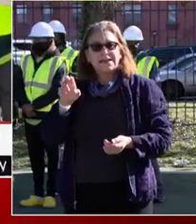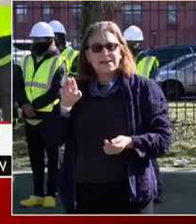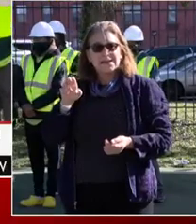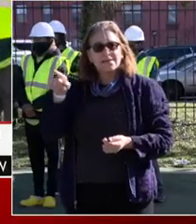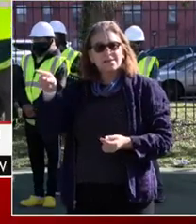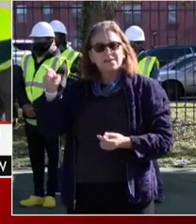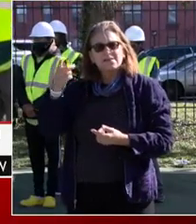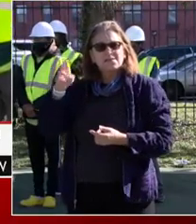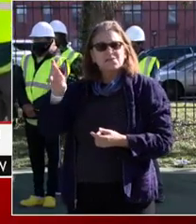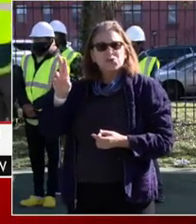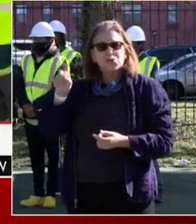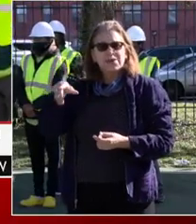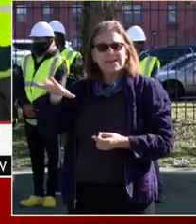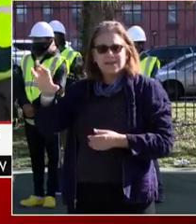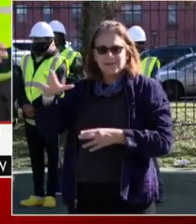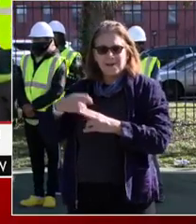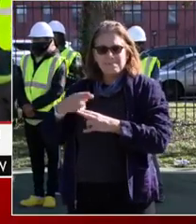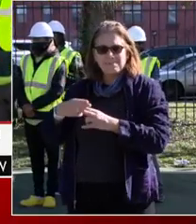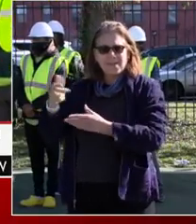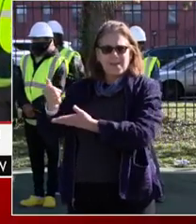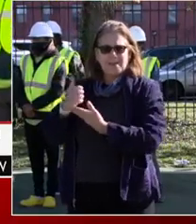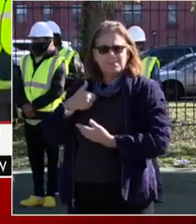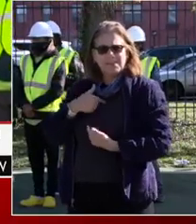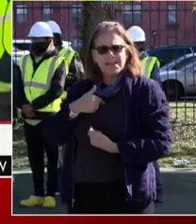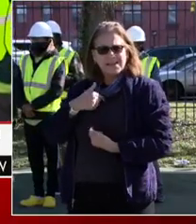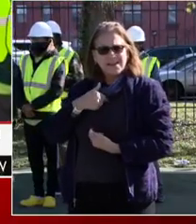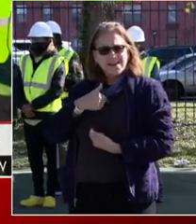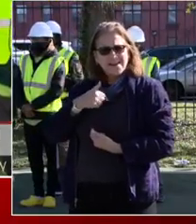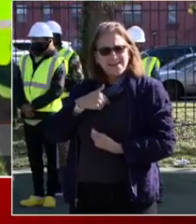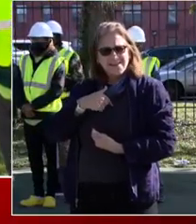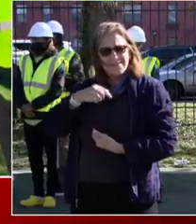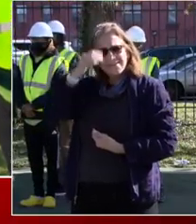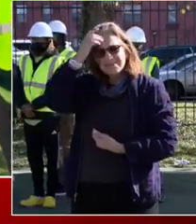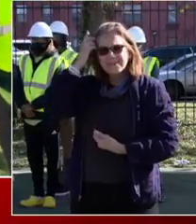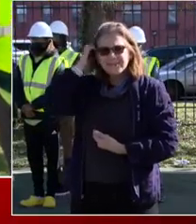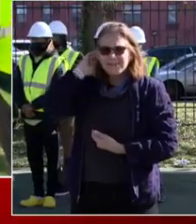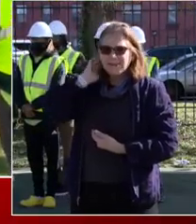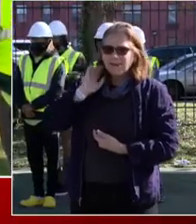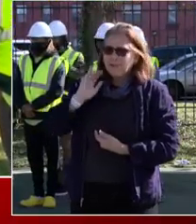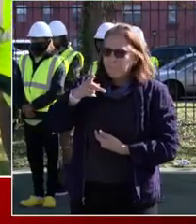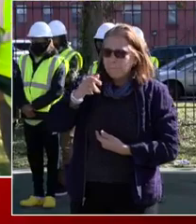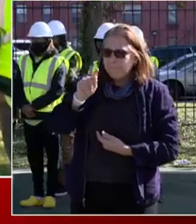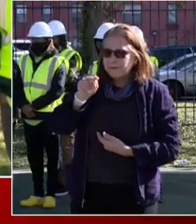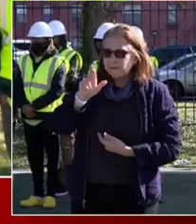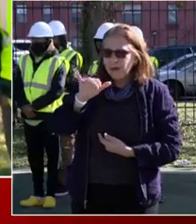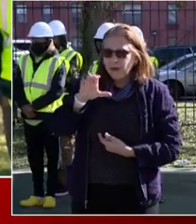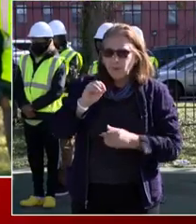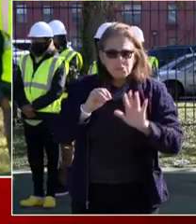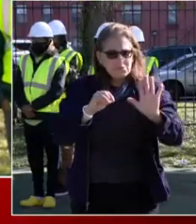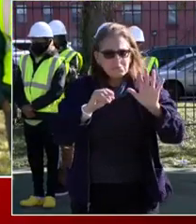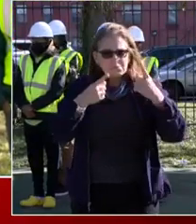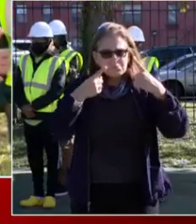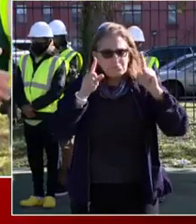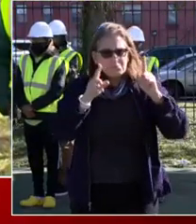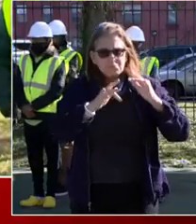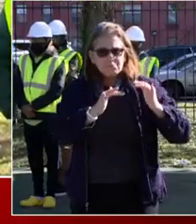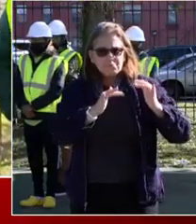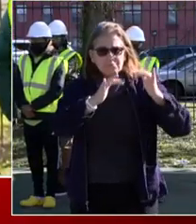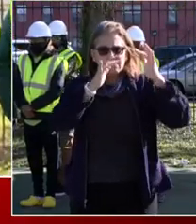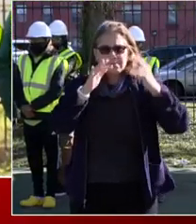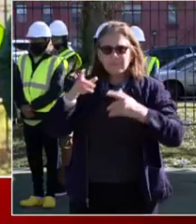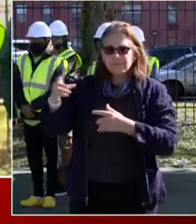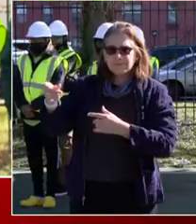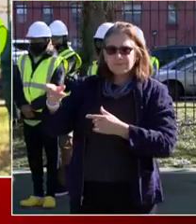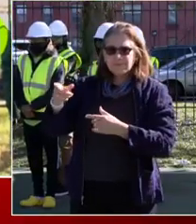like Patricio to make their dream come true and to get good-paying jobs in DC clean energy